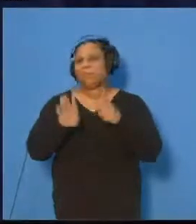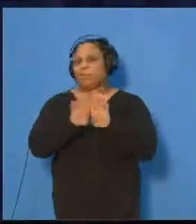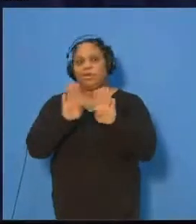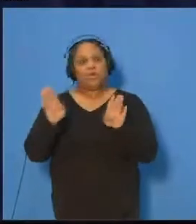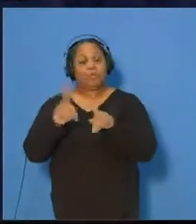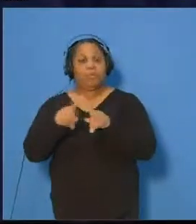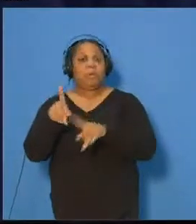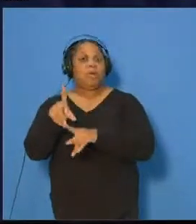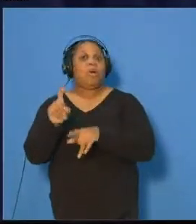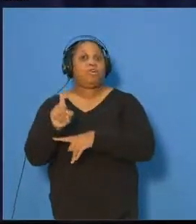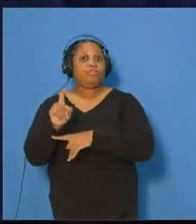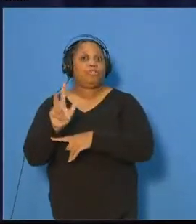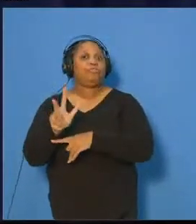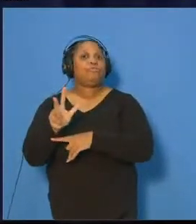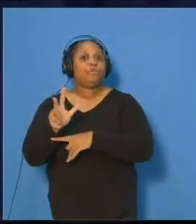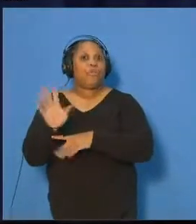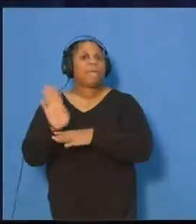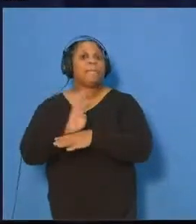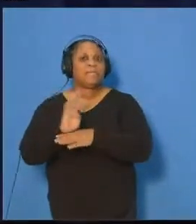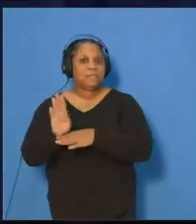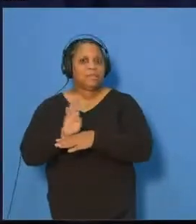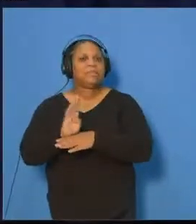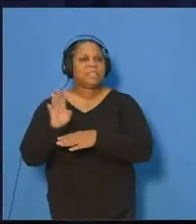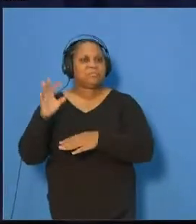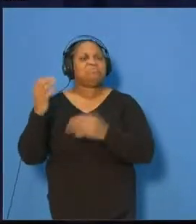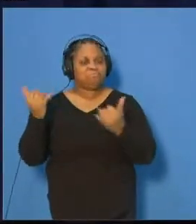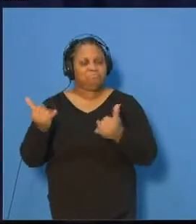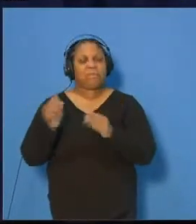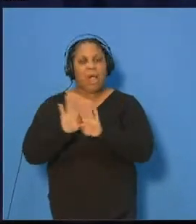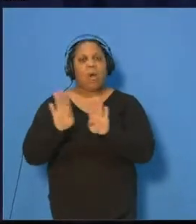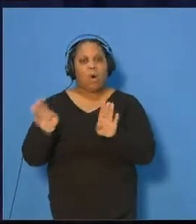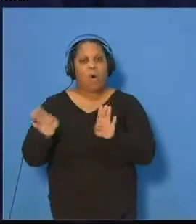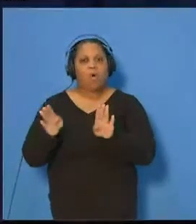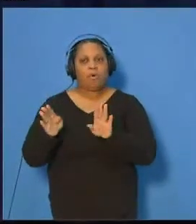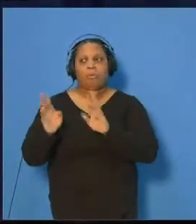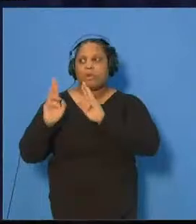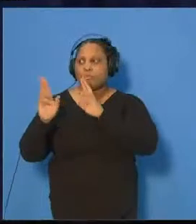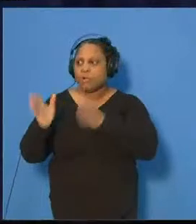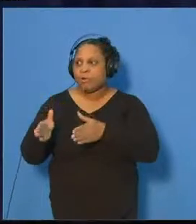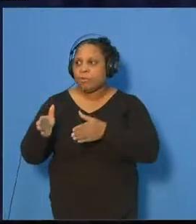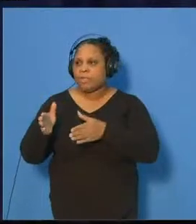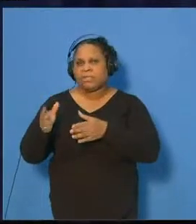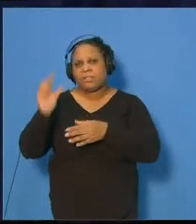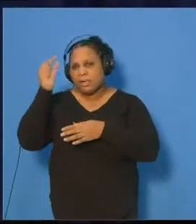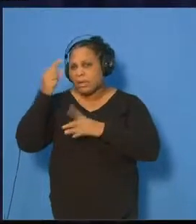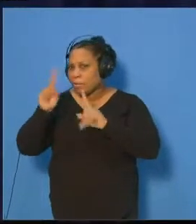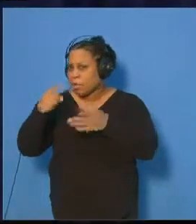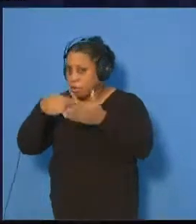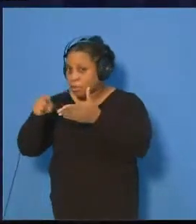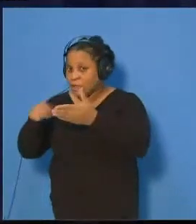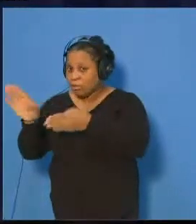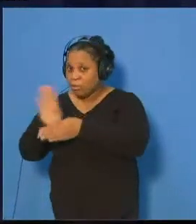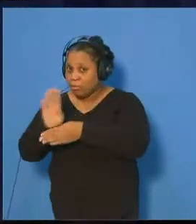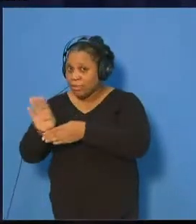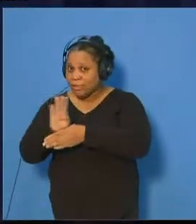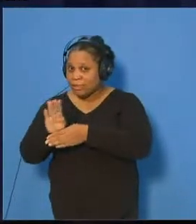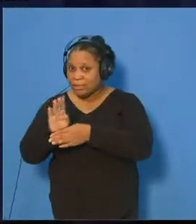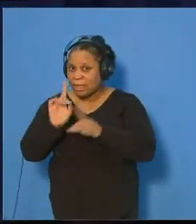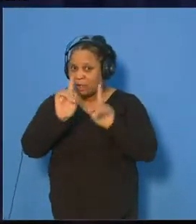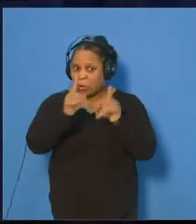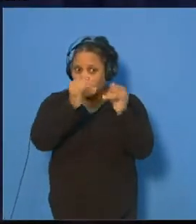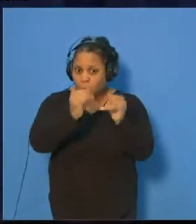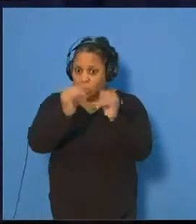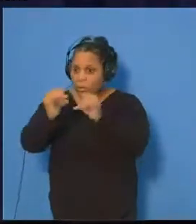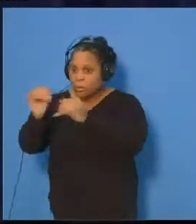there were 103 businesses that were considered and now are open. But did your government go check on those businesses, like go to each and